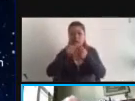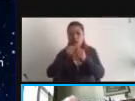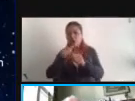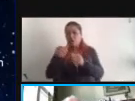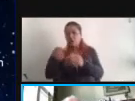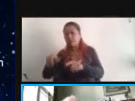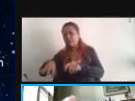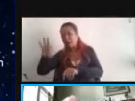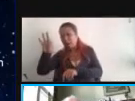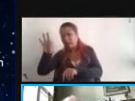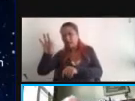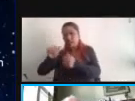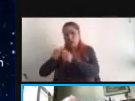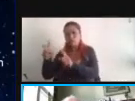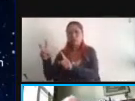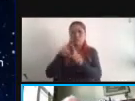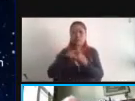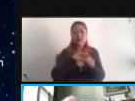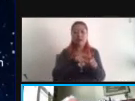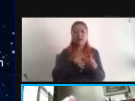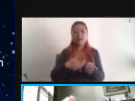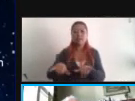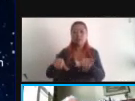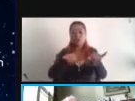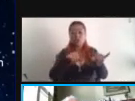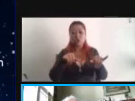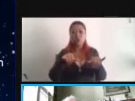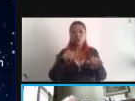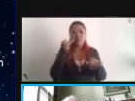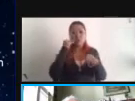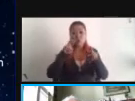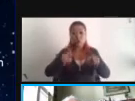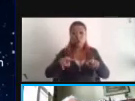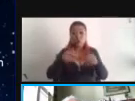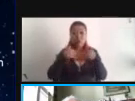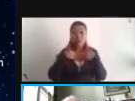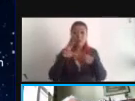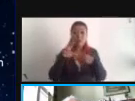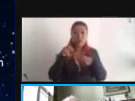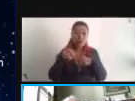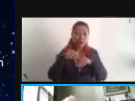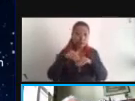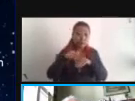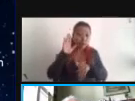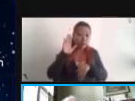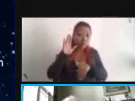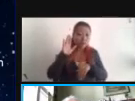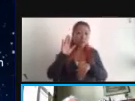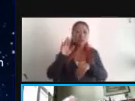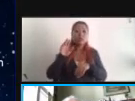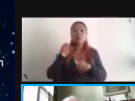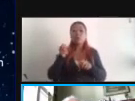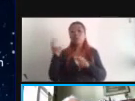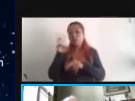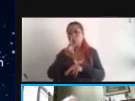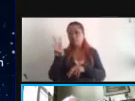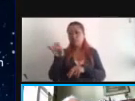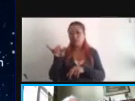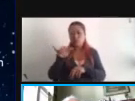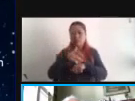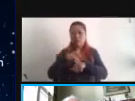standard. So you can look across, I think we got 30 plus of these, and these are on that website also. It gives you, background